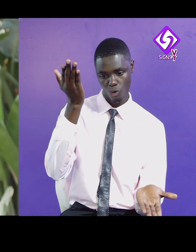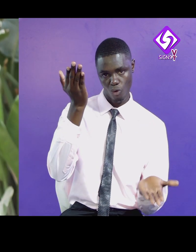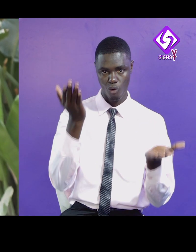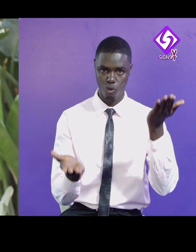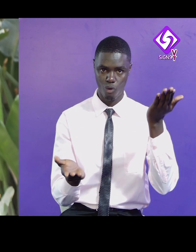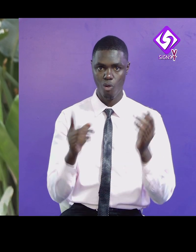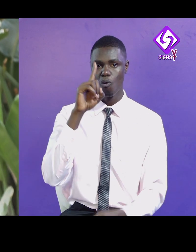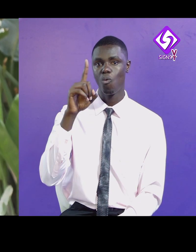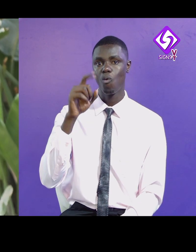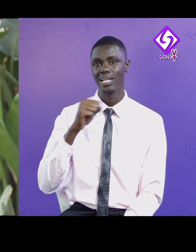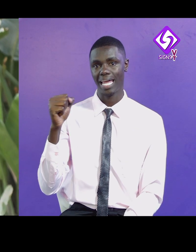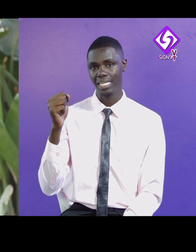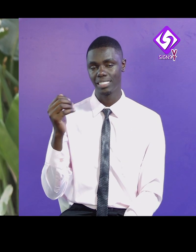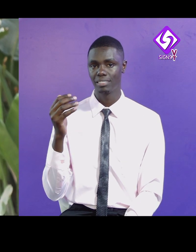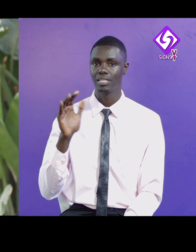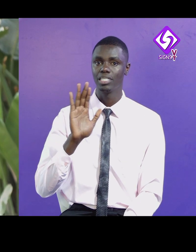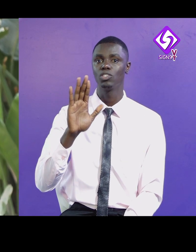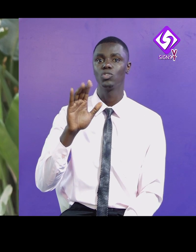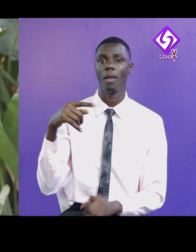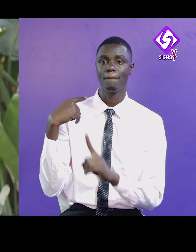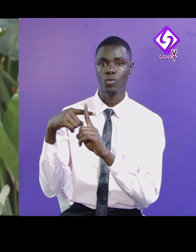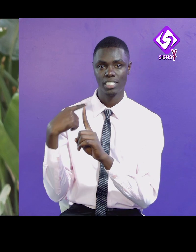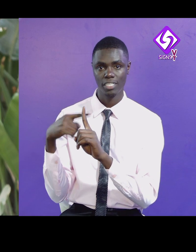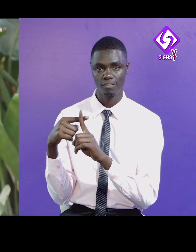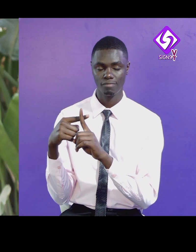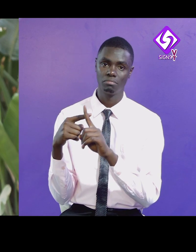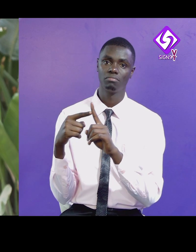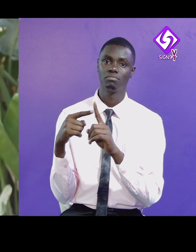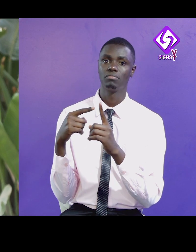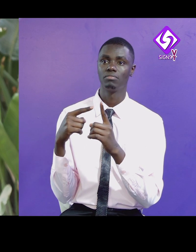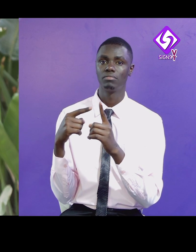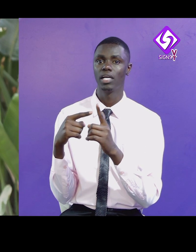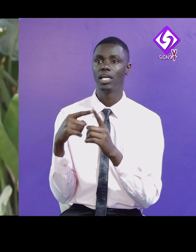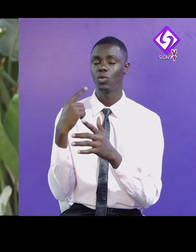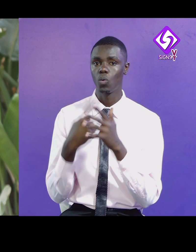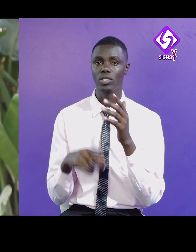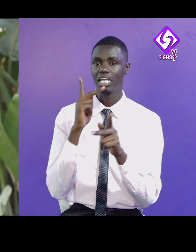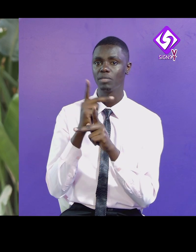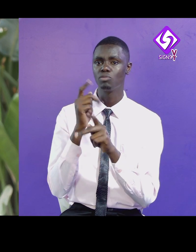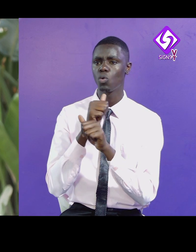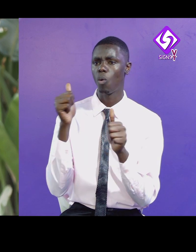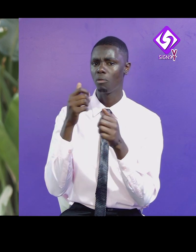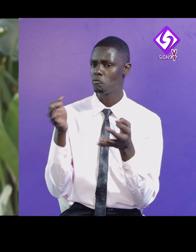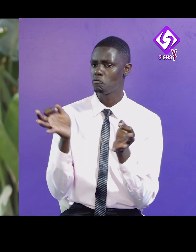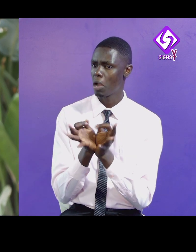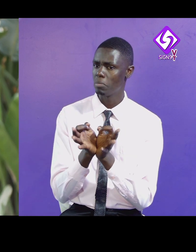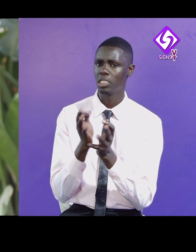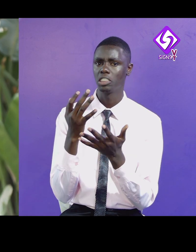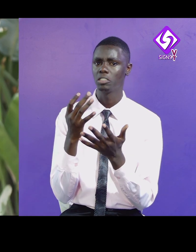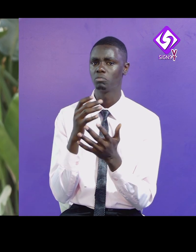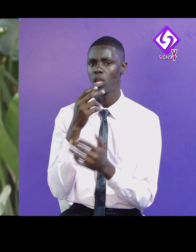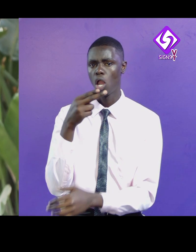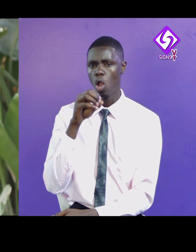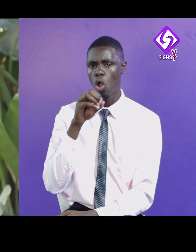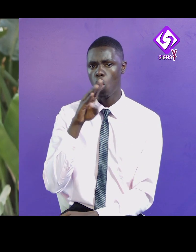So one side of the seesaw is your positive like what keeps you well. So your family, your